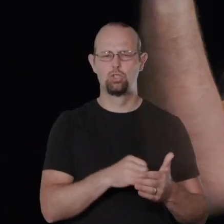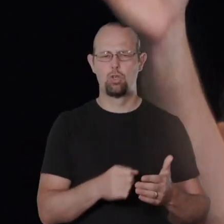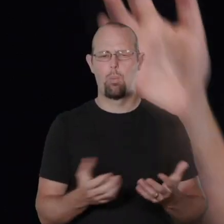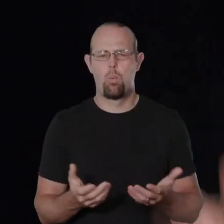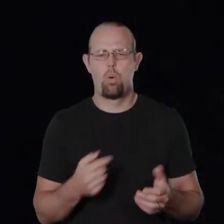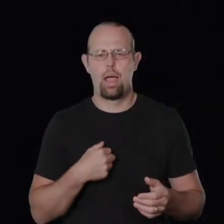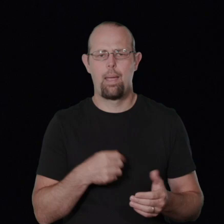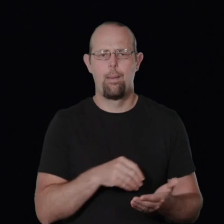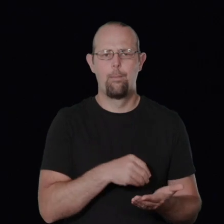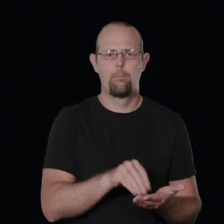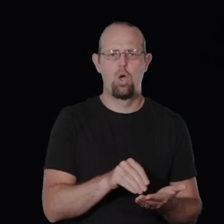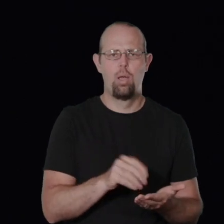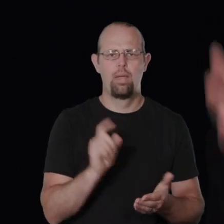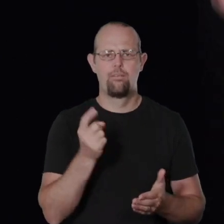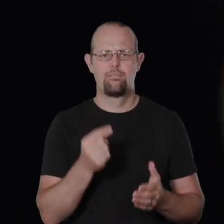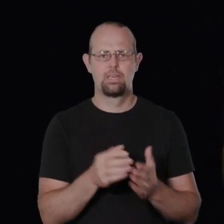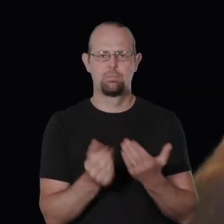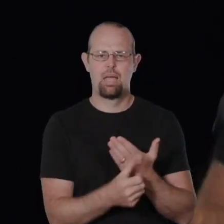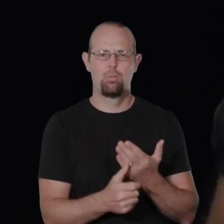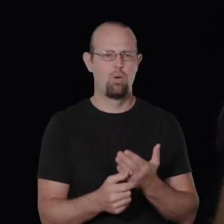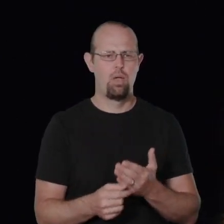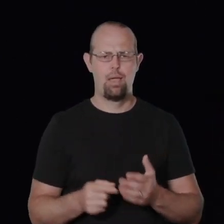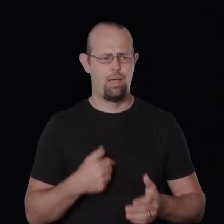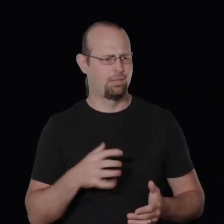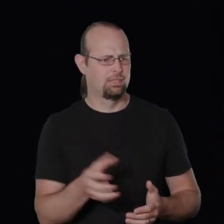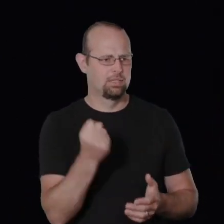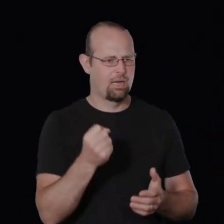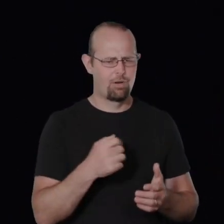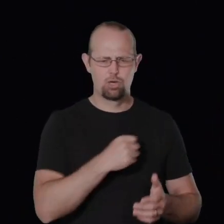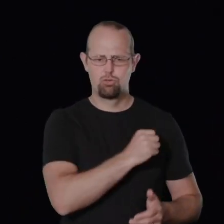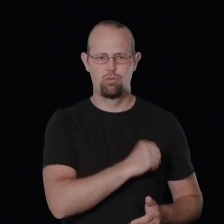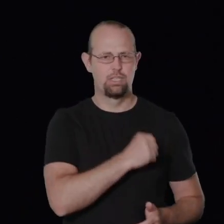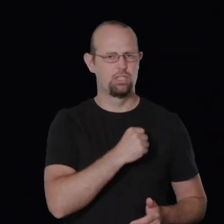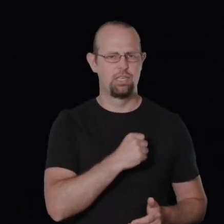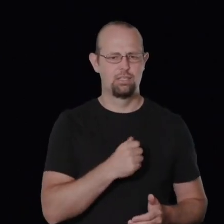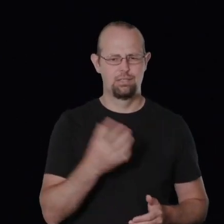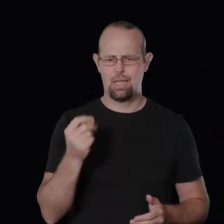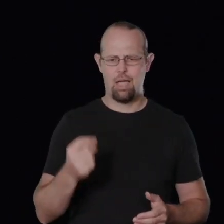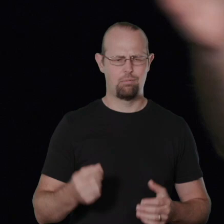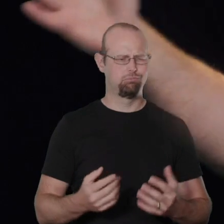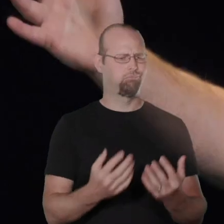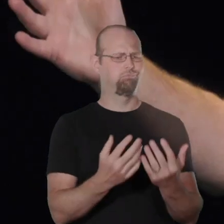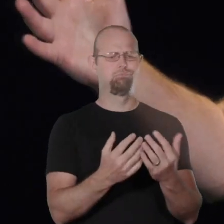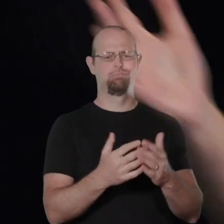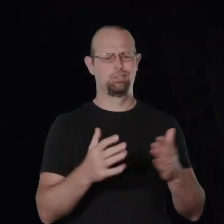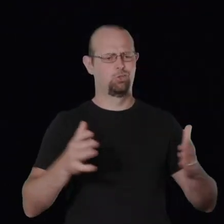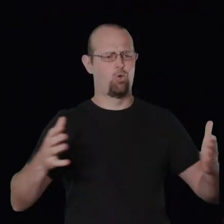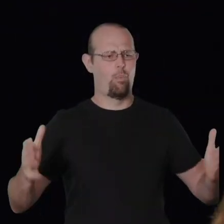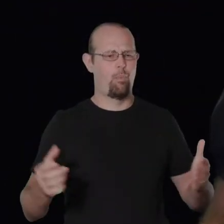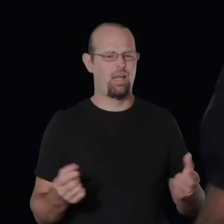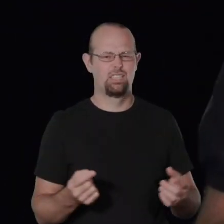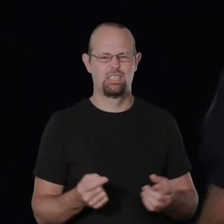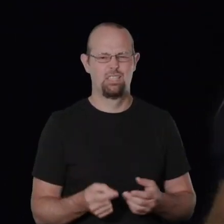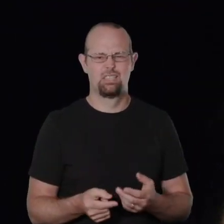discovered Christians had so much stuff I never knew Christians had. Not only did they have their own Bible, they had their own books and their own